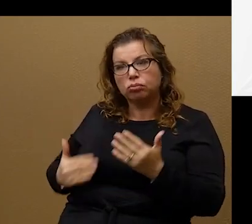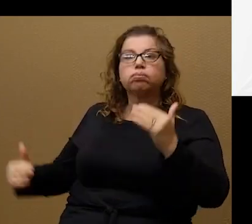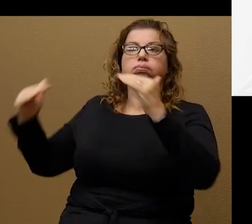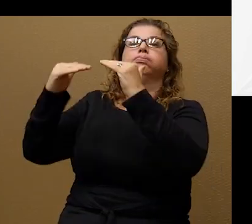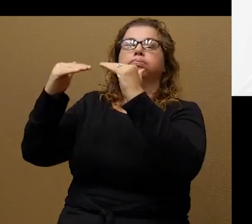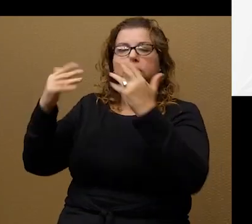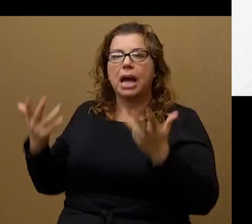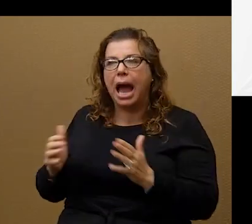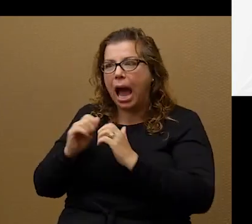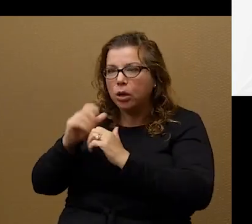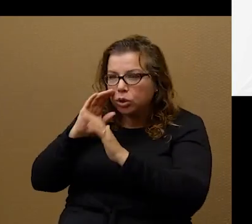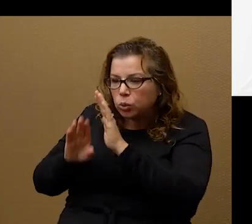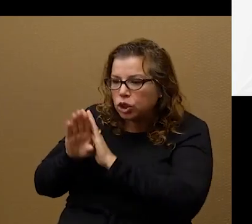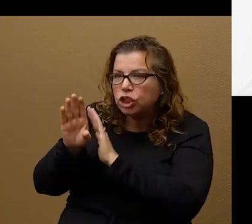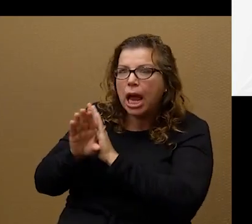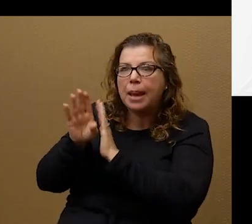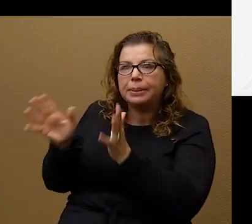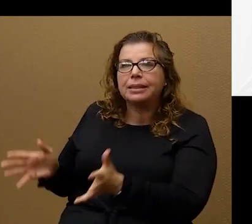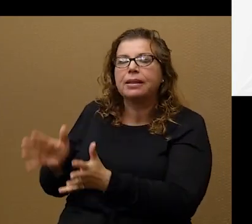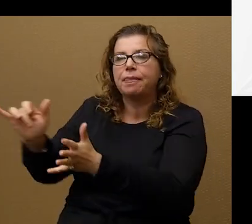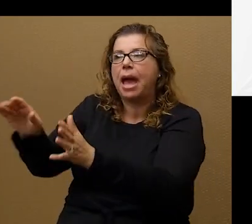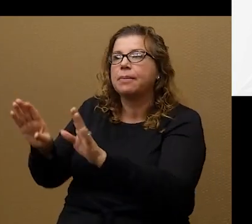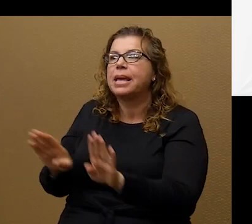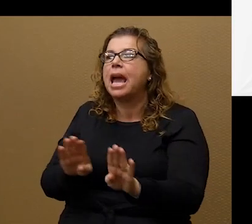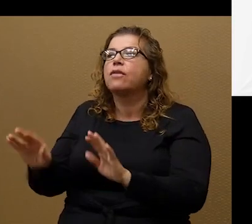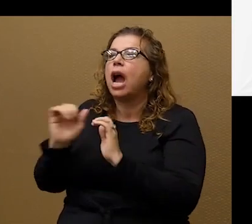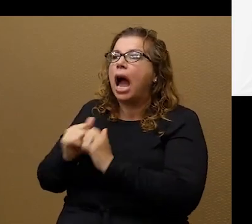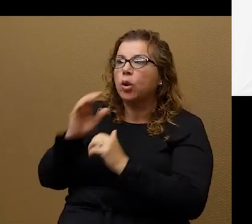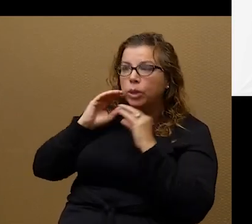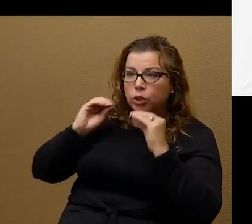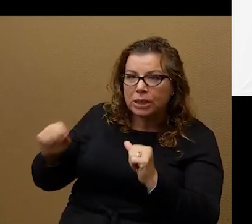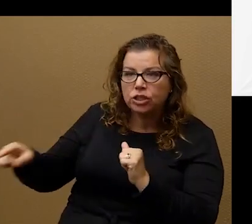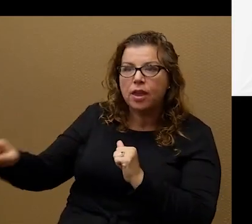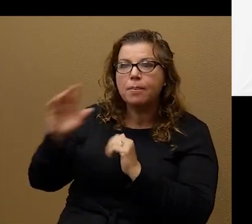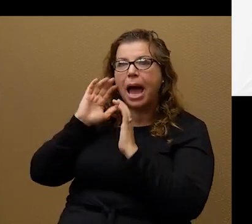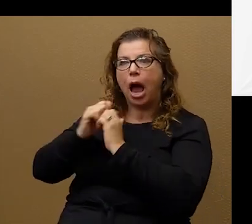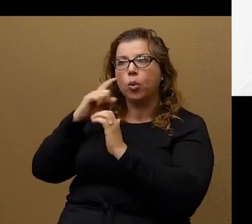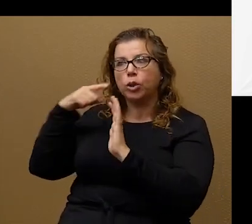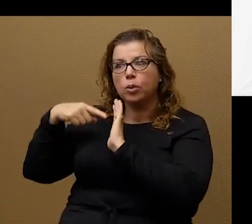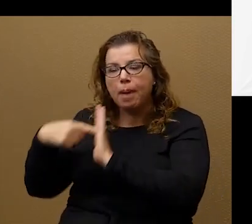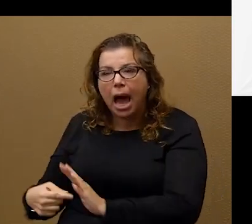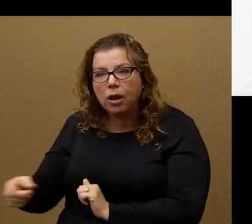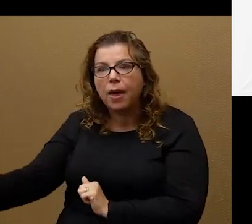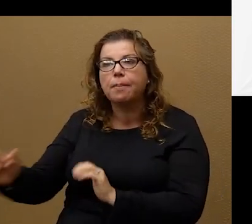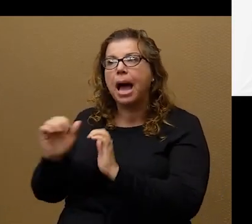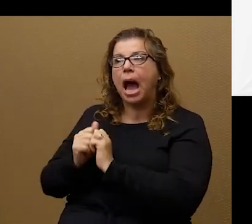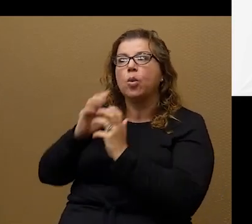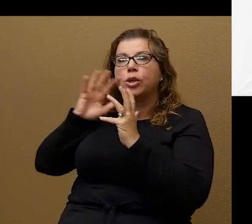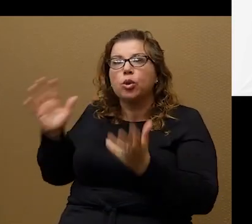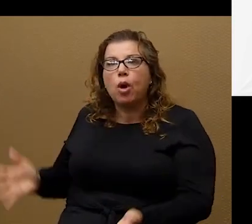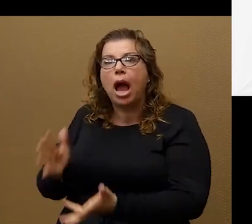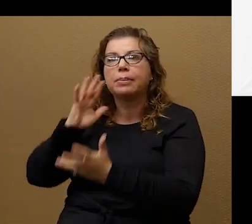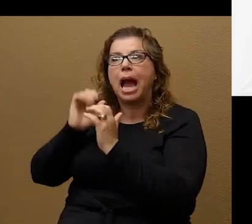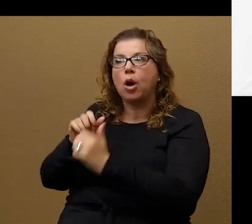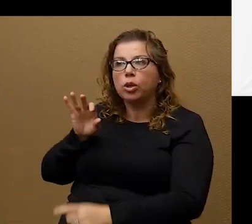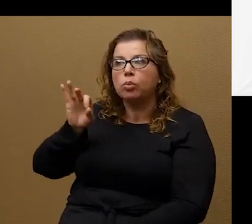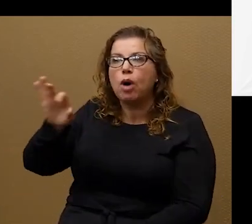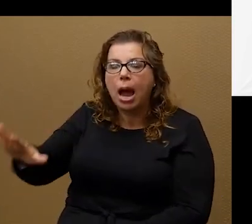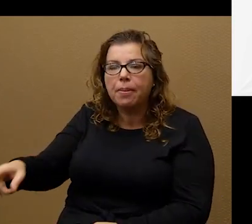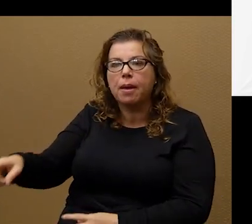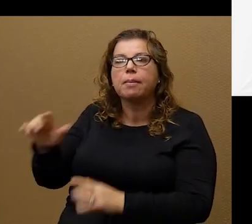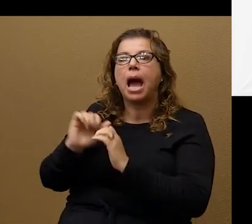to shape that behavior? How are you going to teach? How are you going to model? How are you going to prompt that behavior? And how are you going to reinforce that